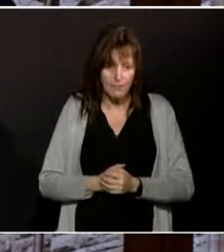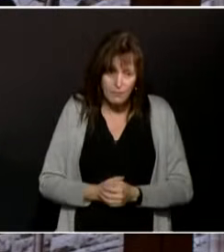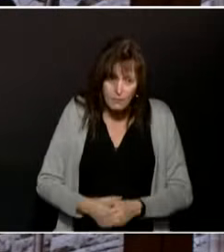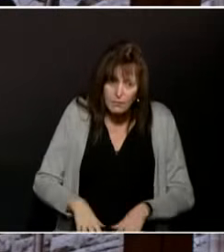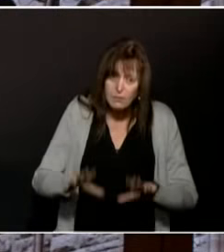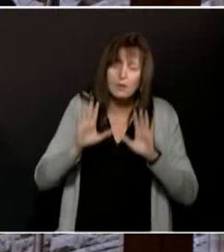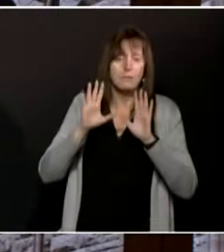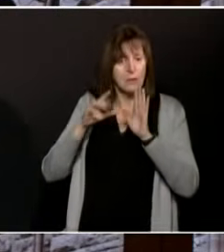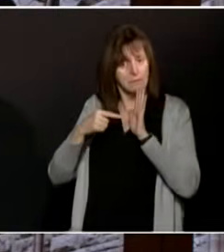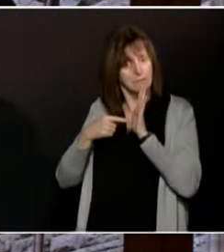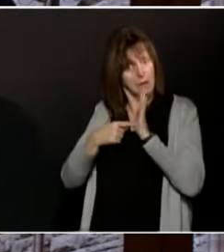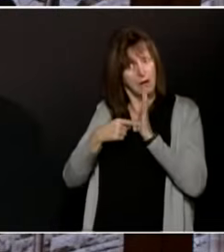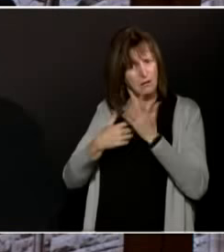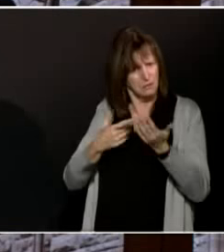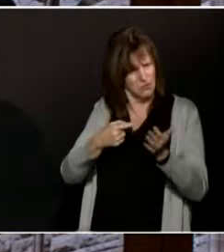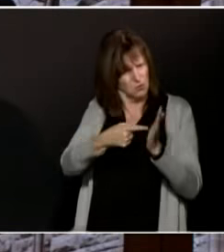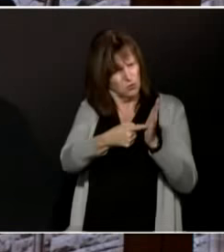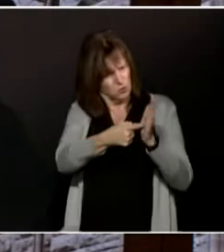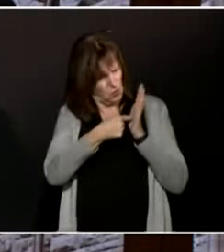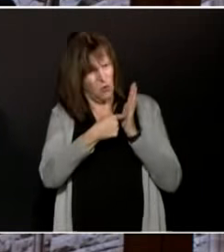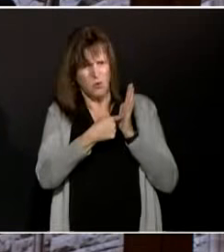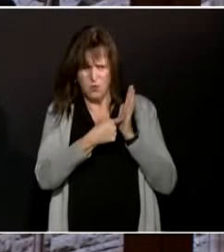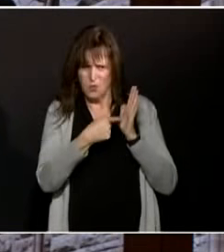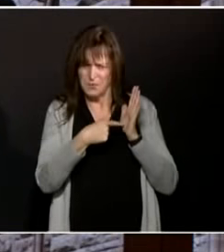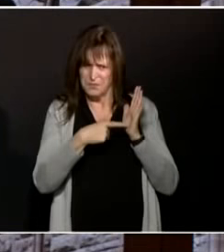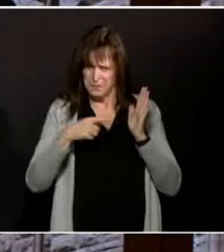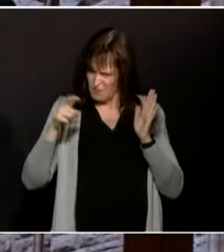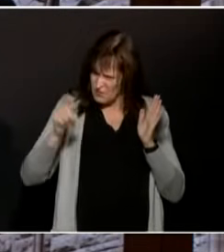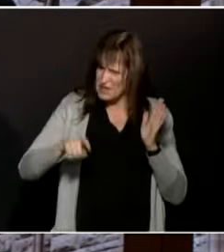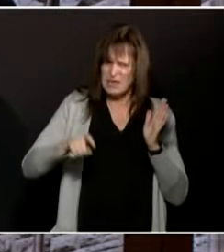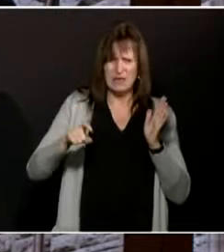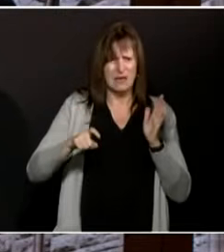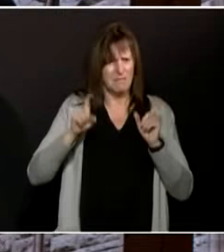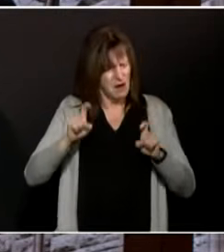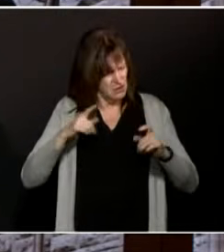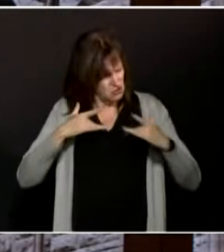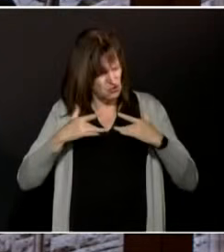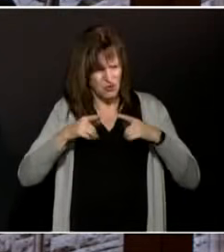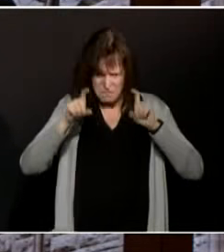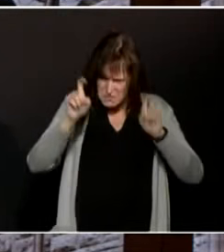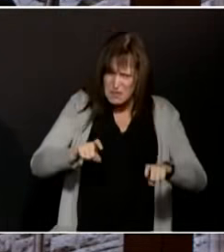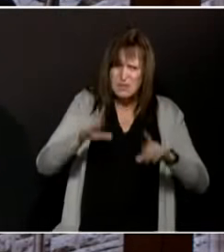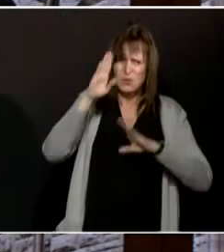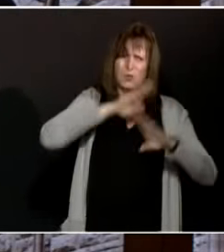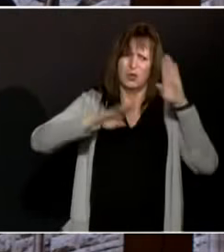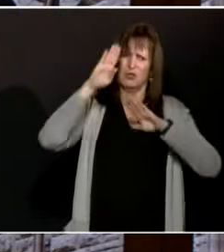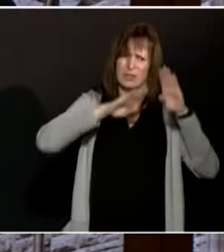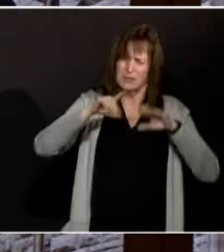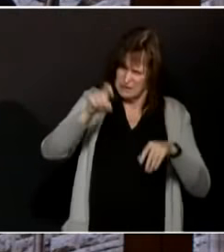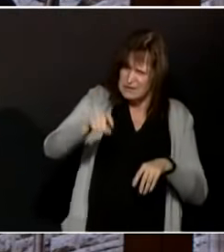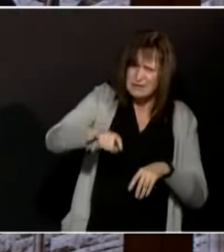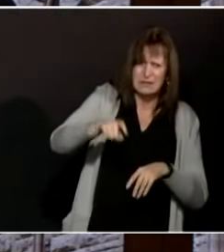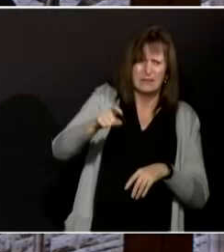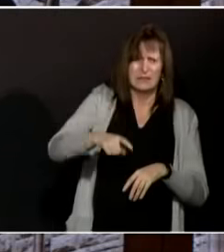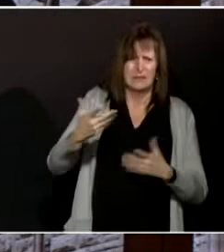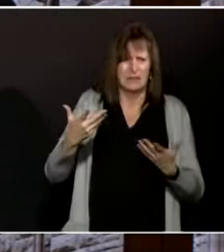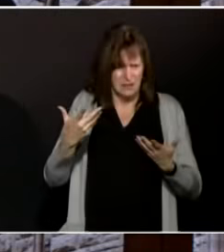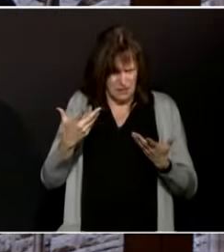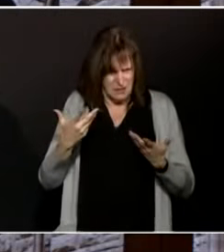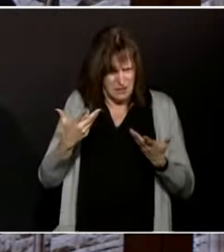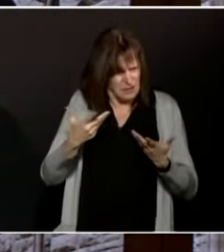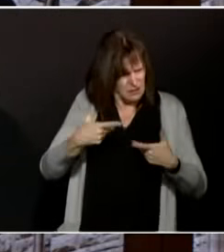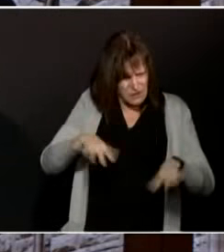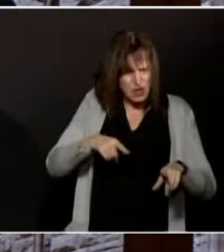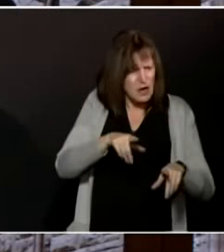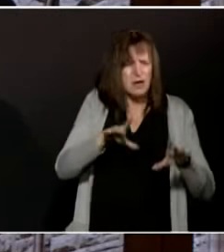real necessity to be worried and to take apprehension and the aspects of there seriously. And so we're looking at